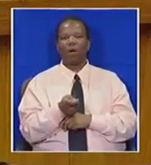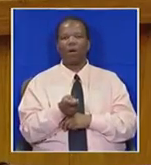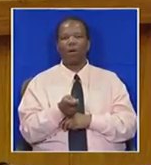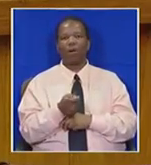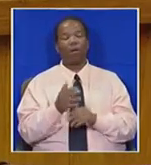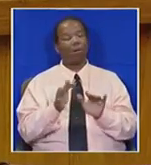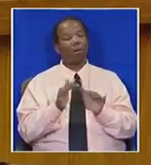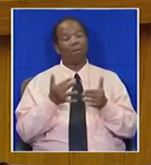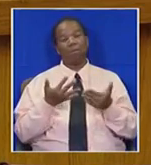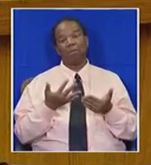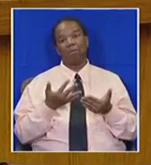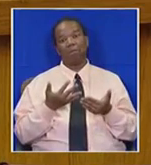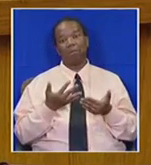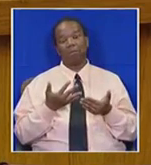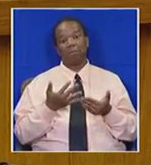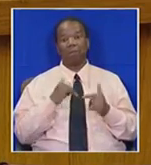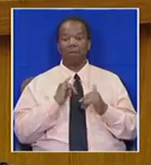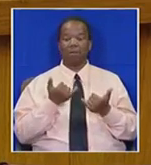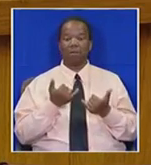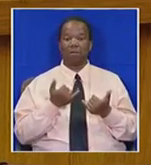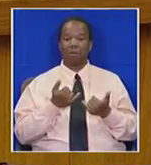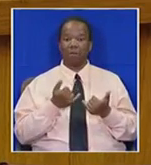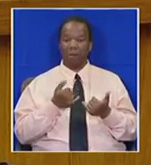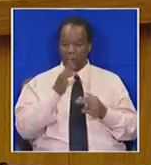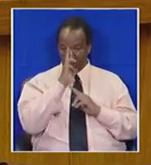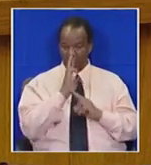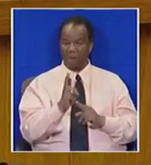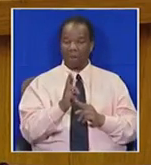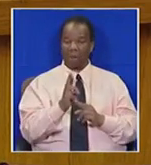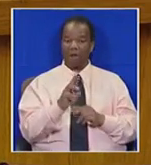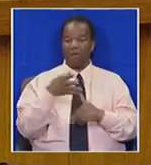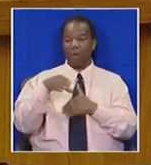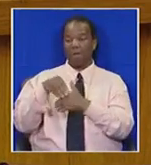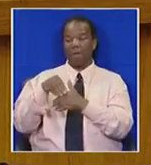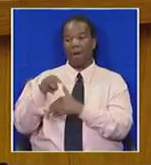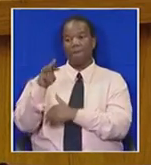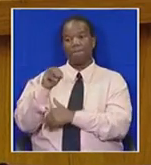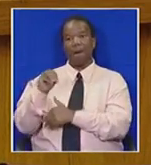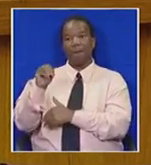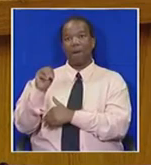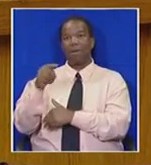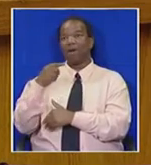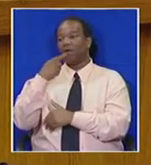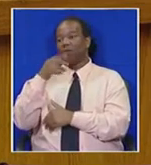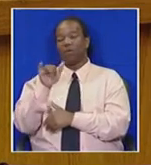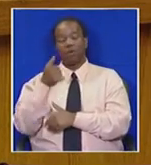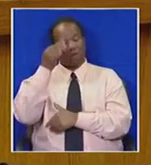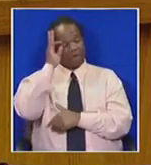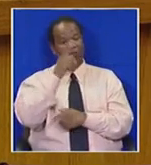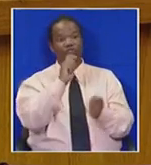is absolutely dishonorable for Honorable Maimane to take credit for the change of